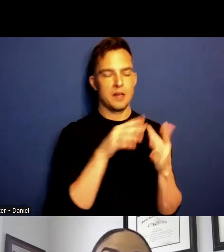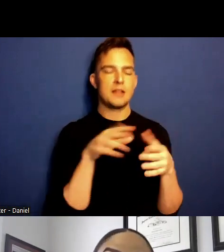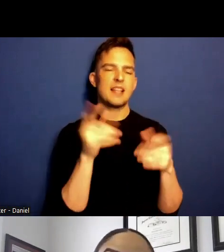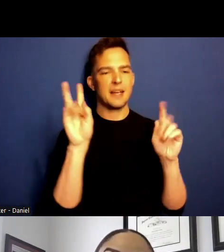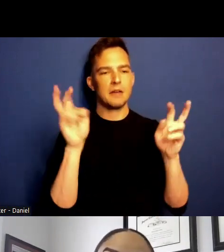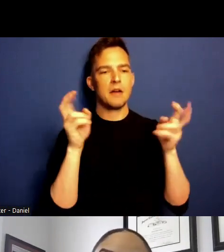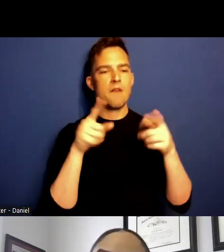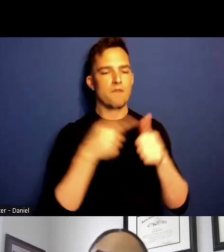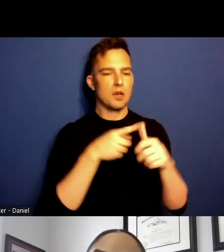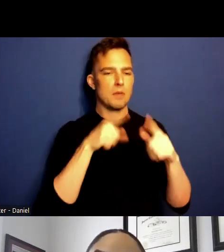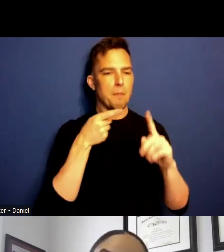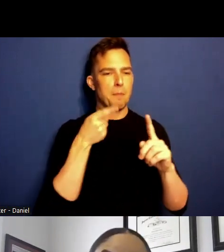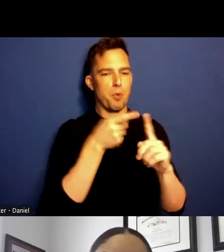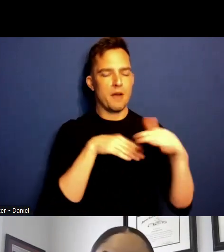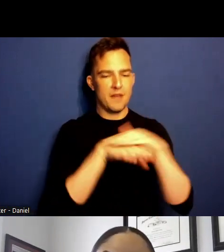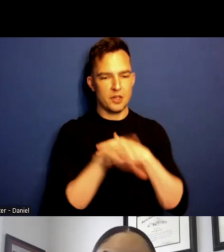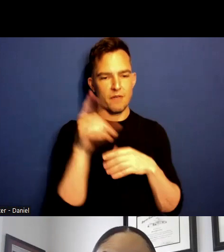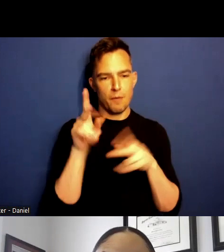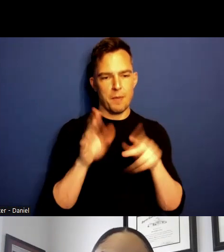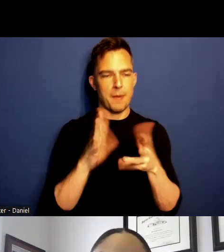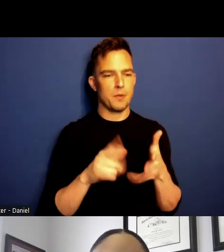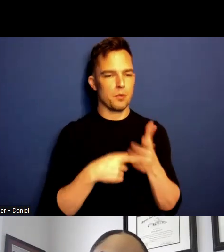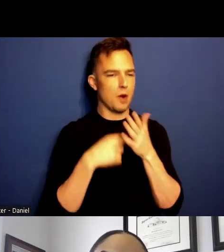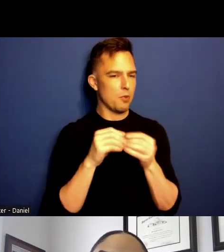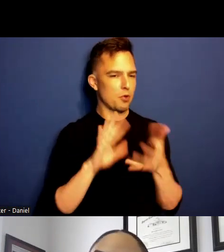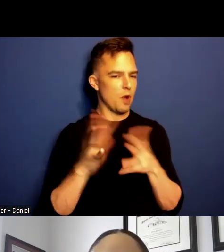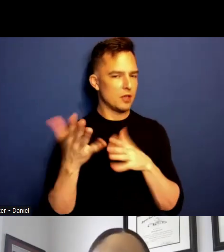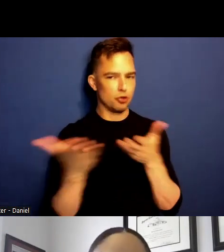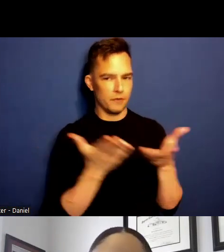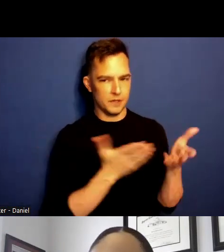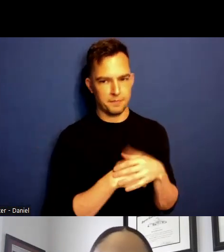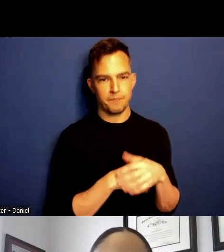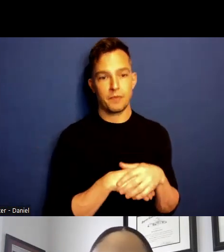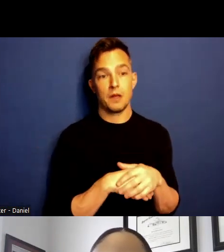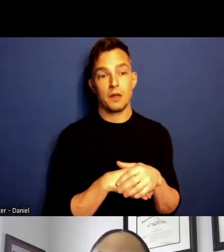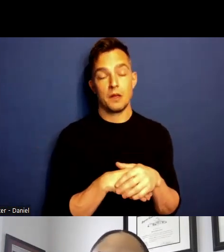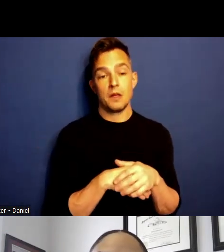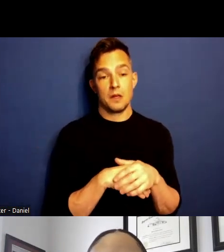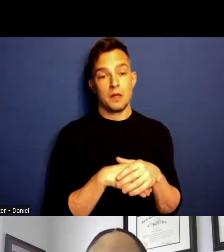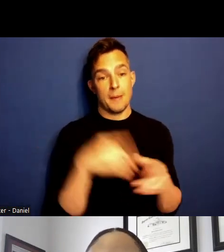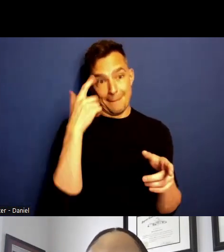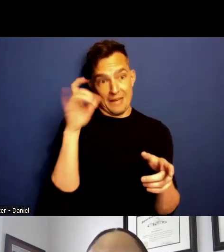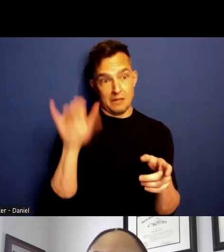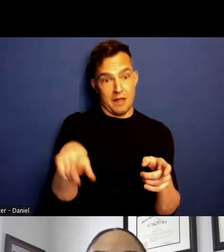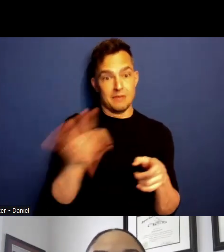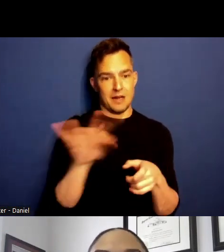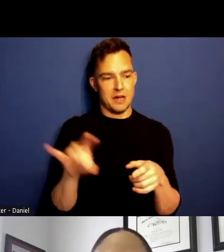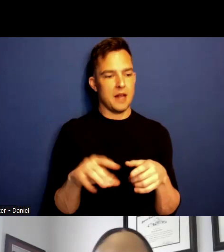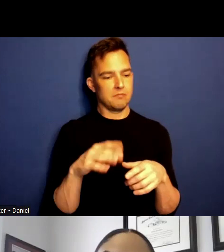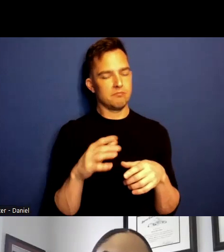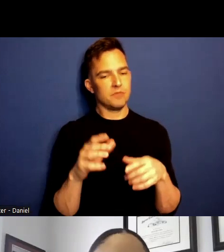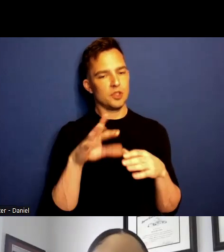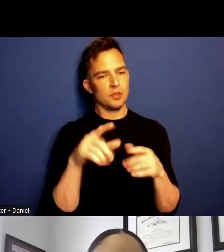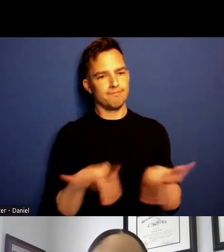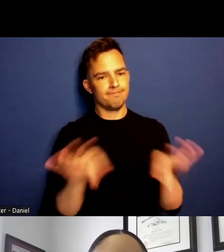for individuals that may require additional crisis services. As such, 988 serves a critical role in the broader